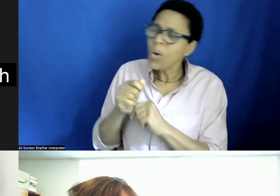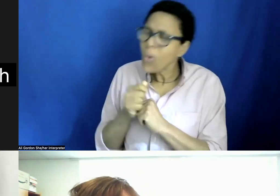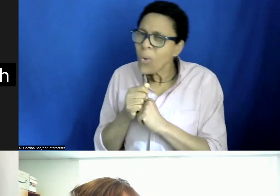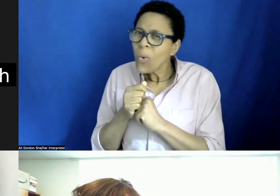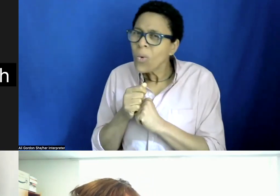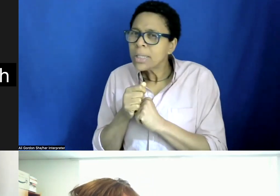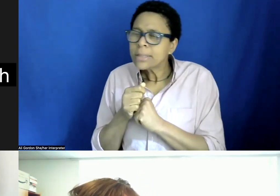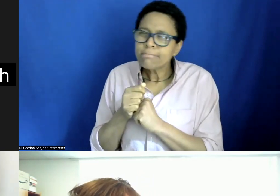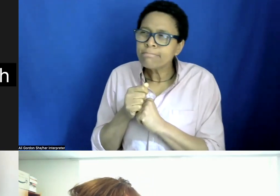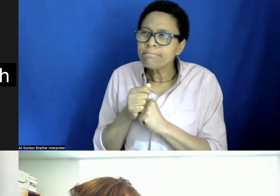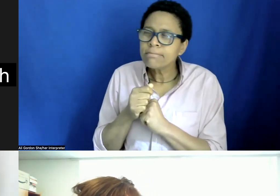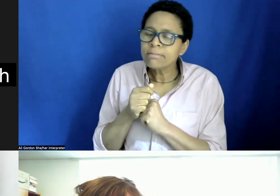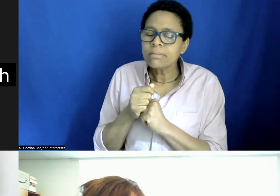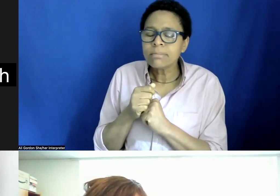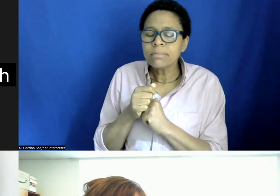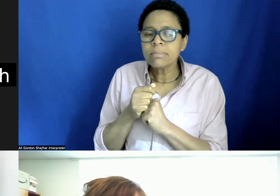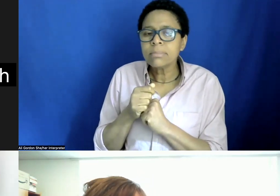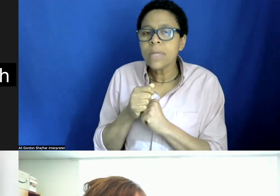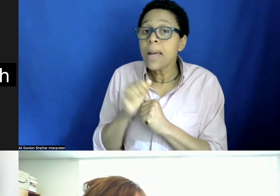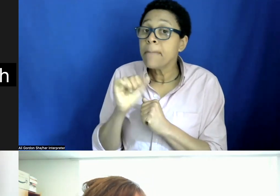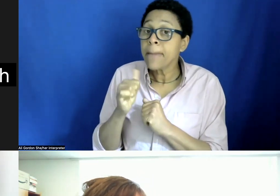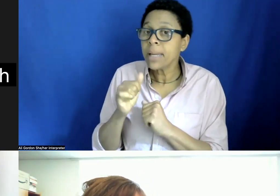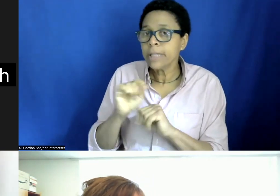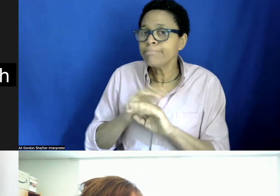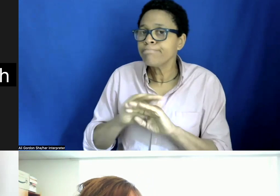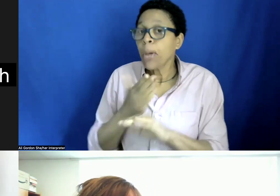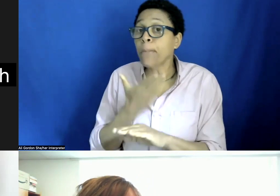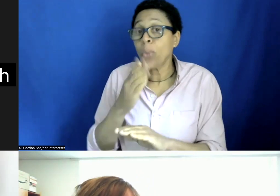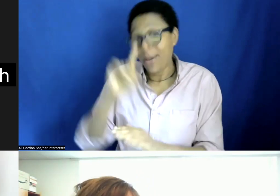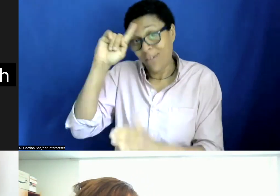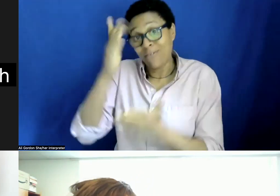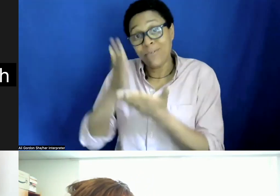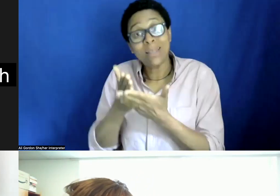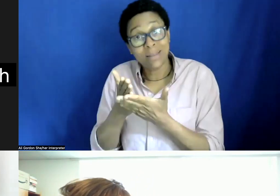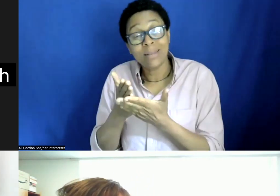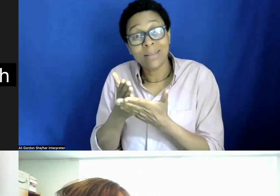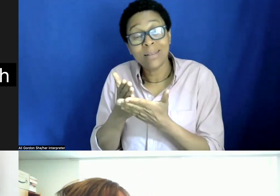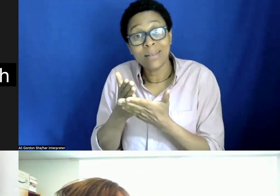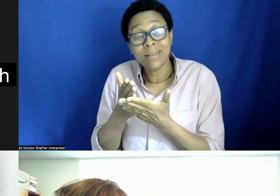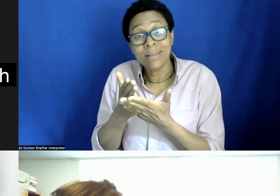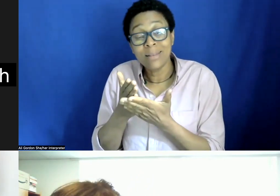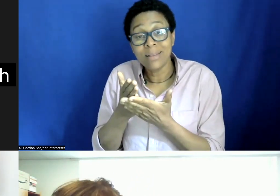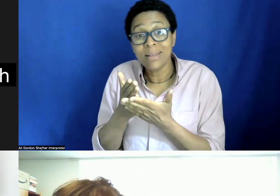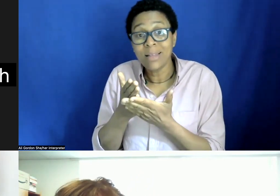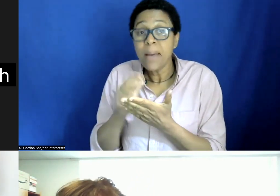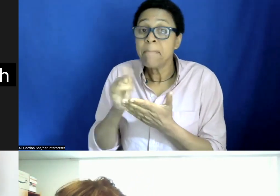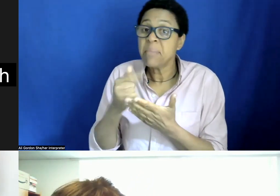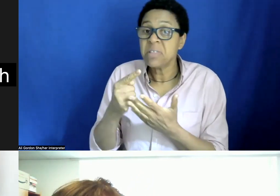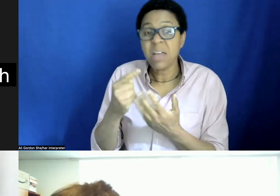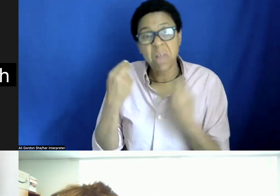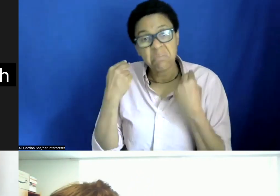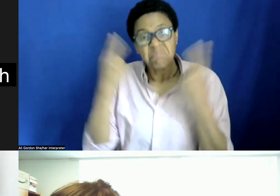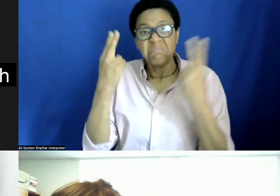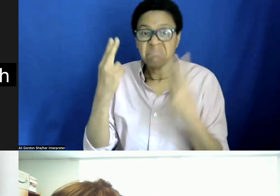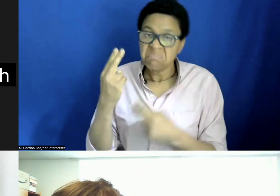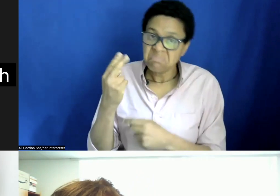have a faith in that way, were they protesting about being asked to